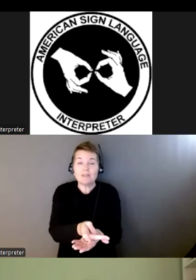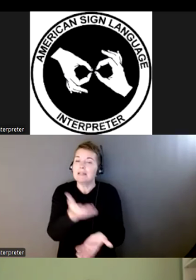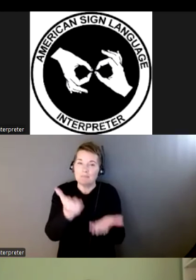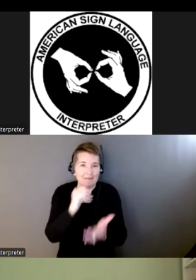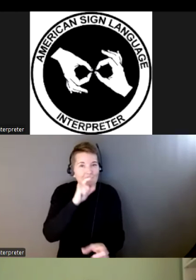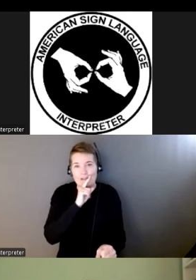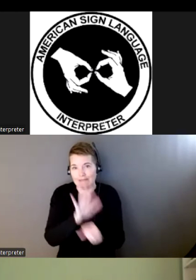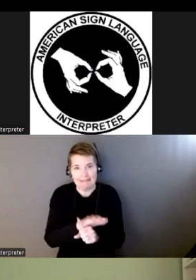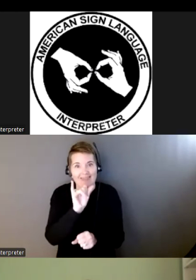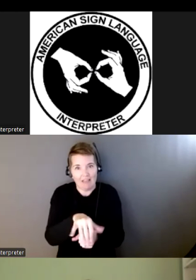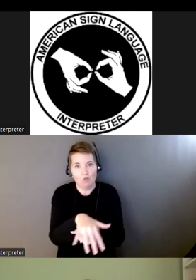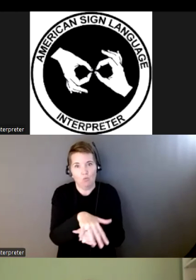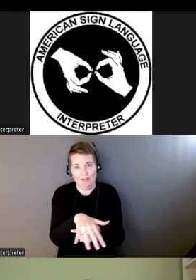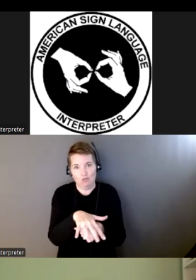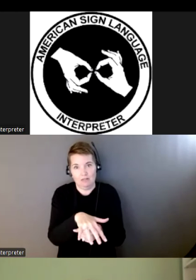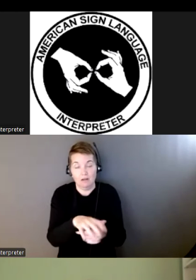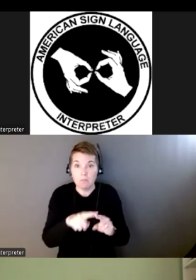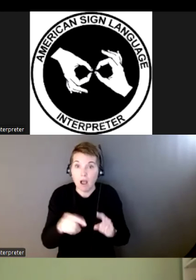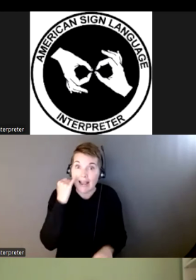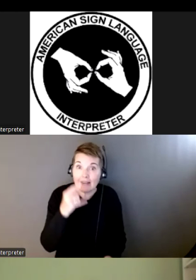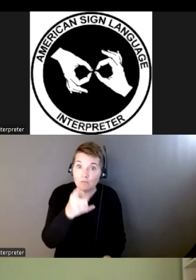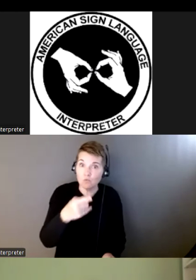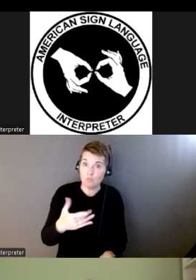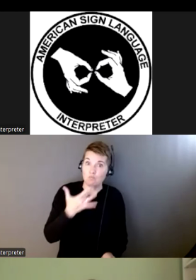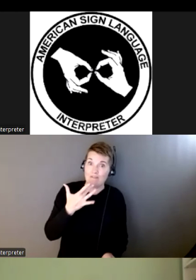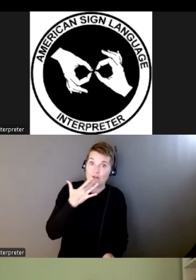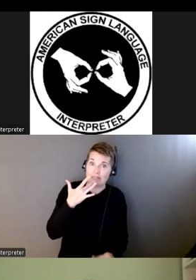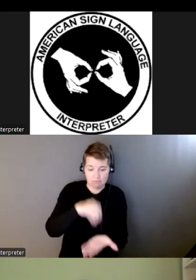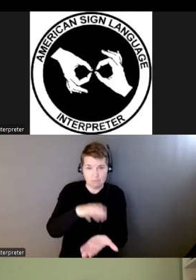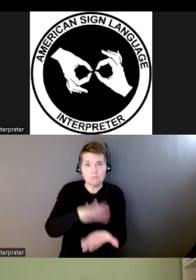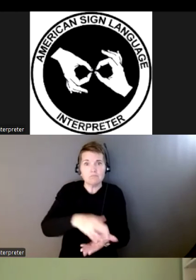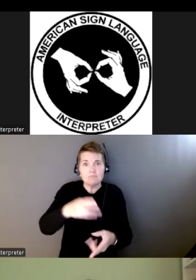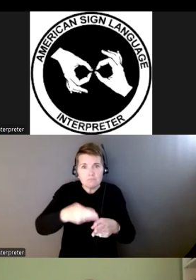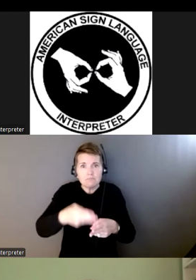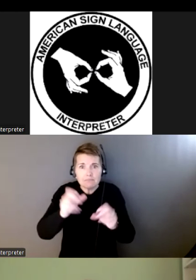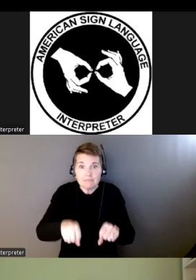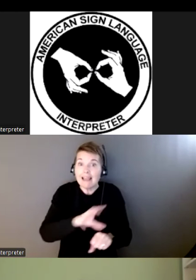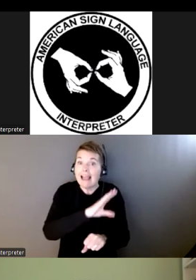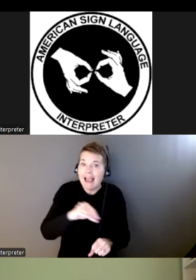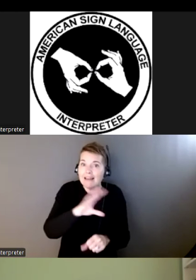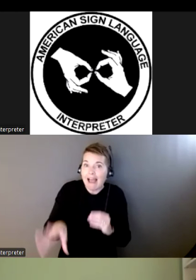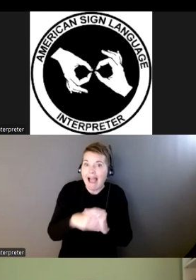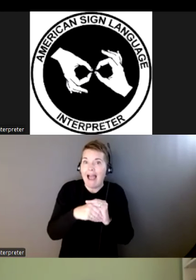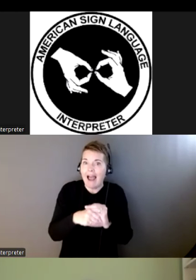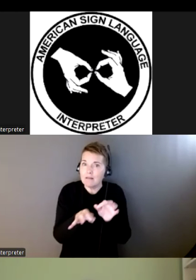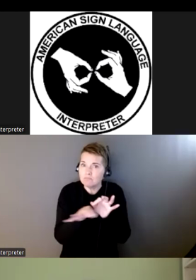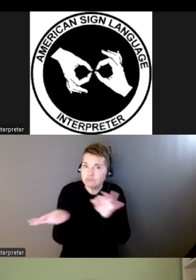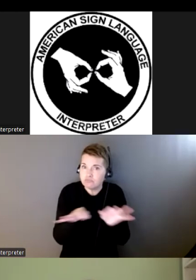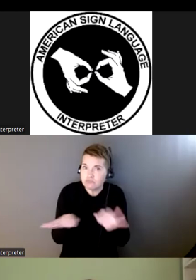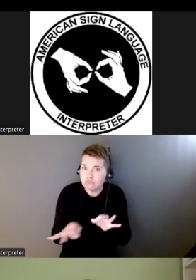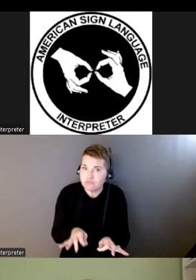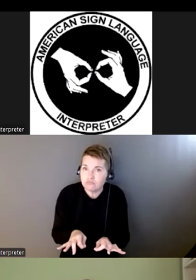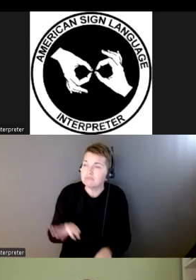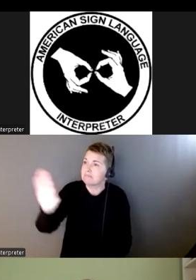that preference, you can certainly include it, and you can include the rationale for that, because if you have a strong rationale,